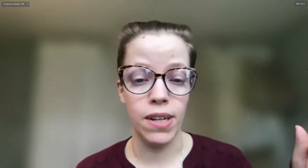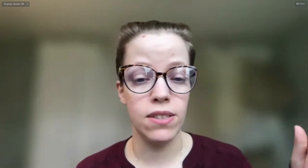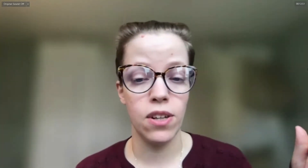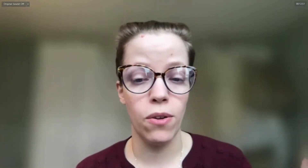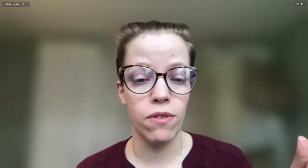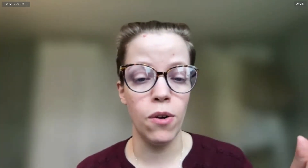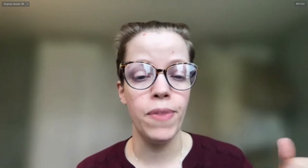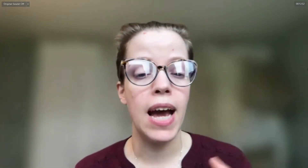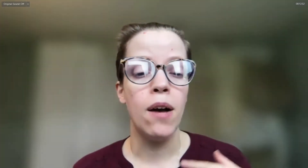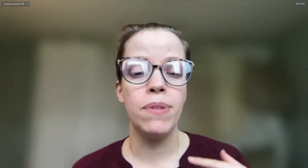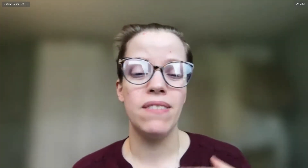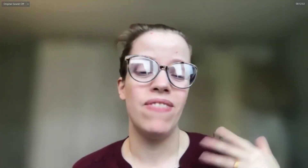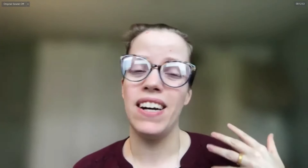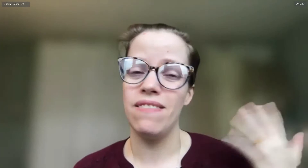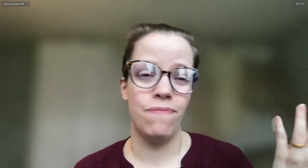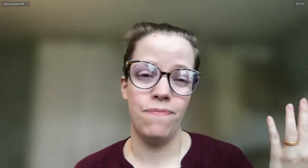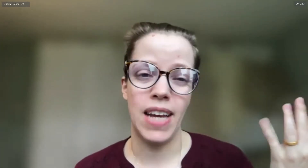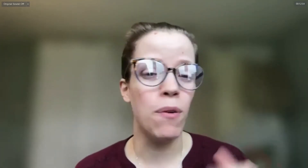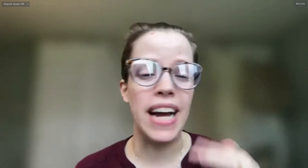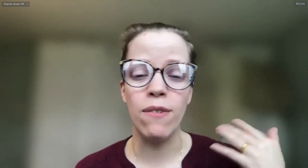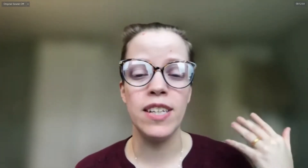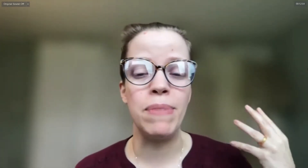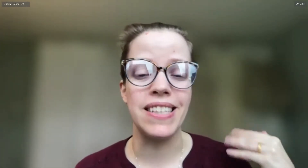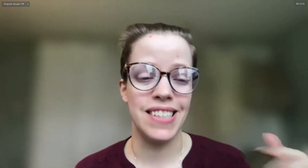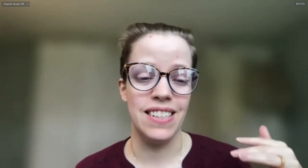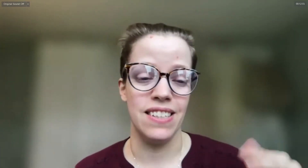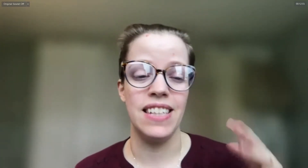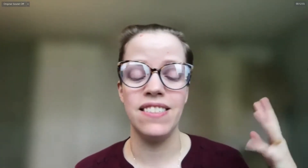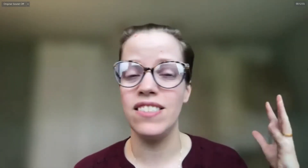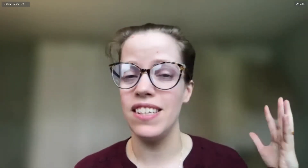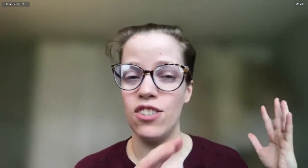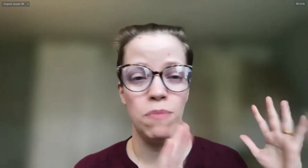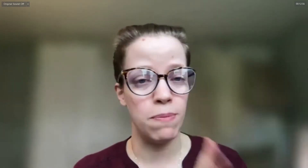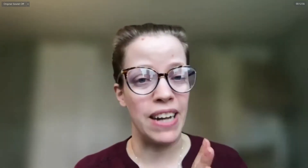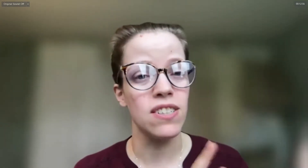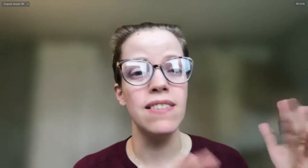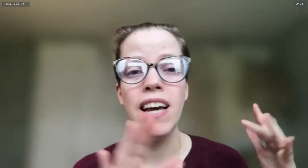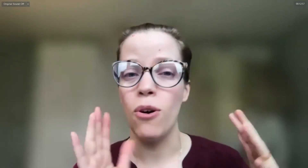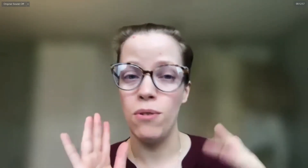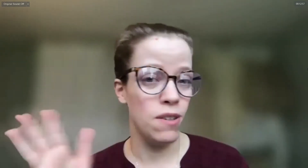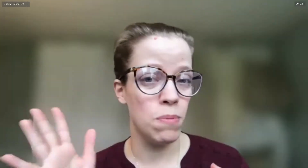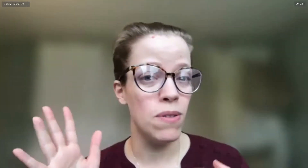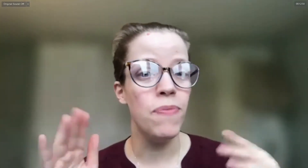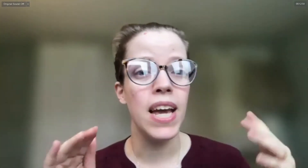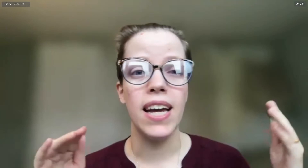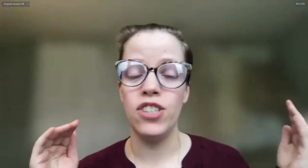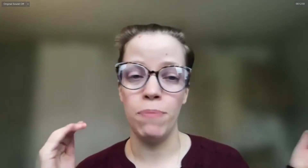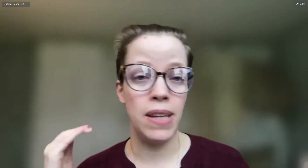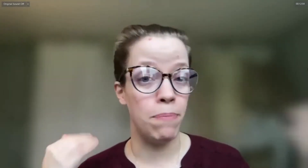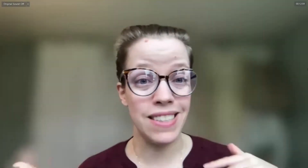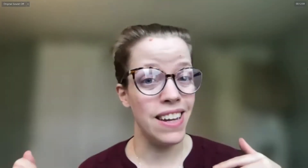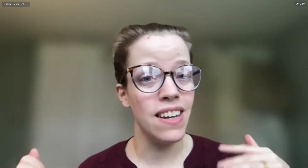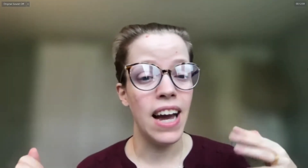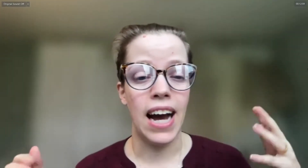disabled person to hold the role, but I want equity to be the standard. This shouldn't be special or notable. It should